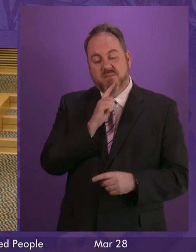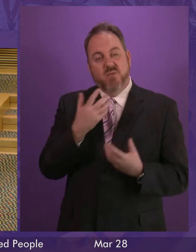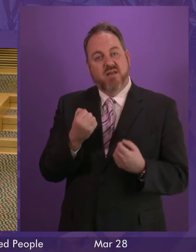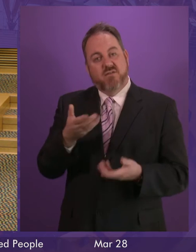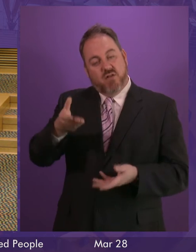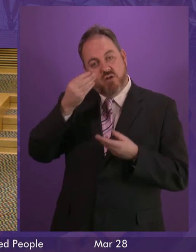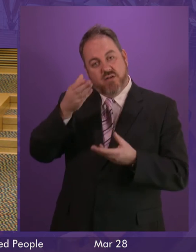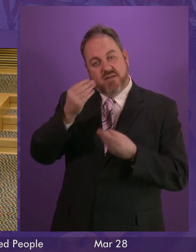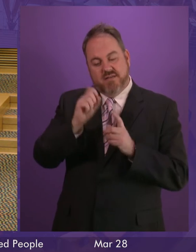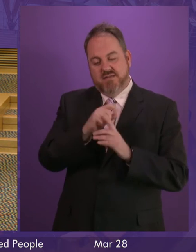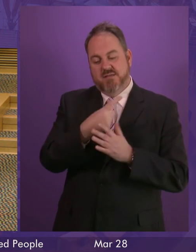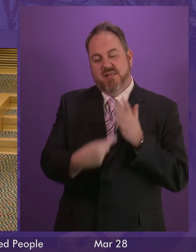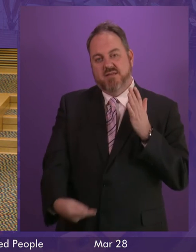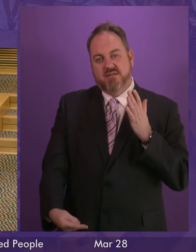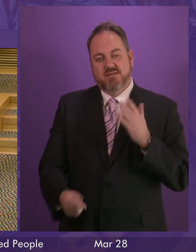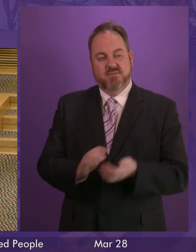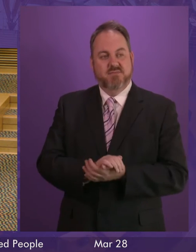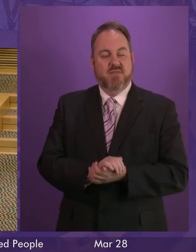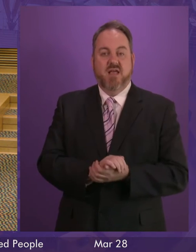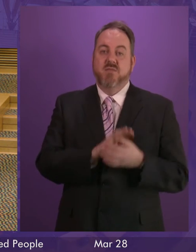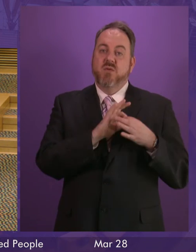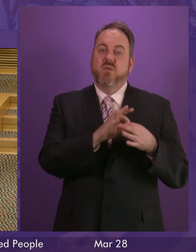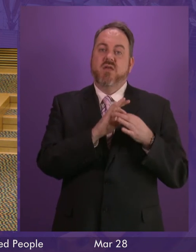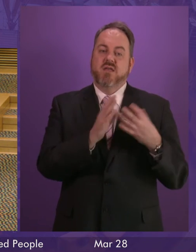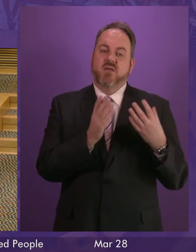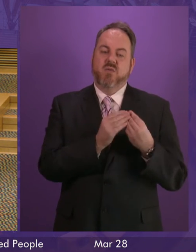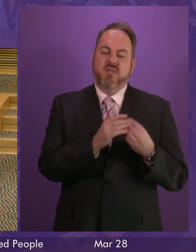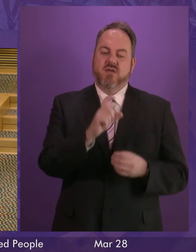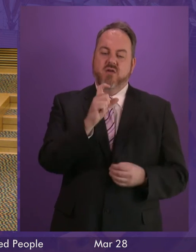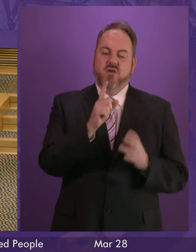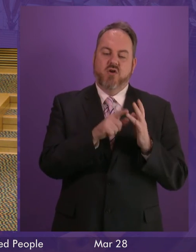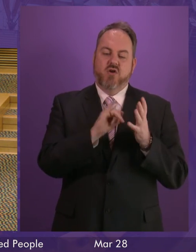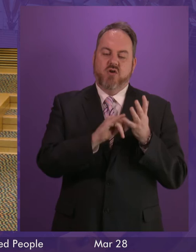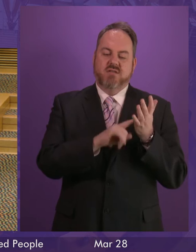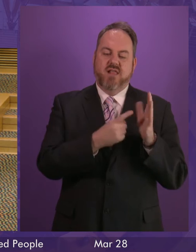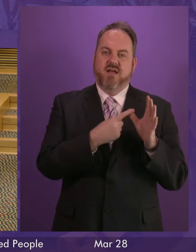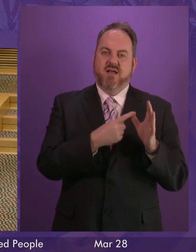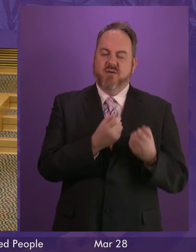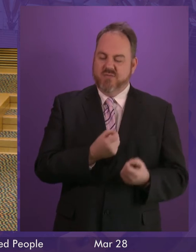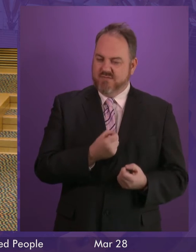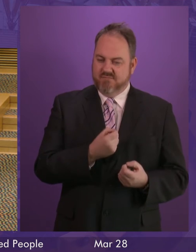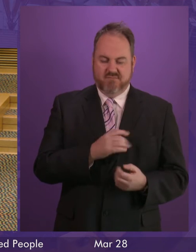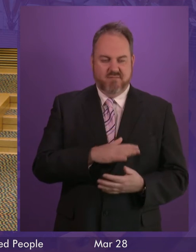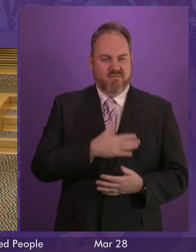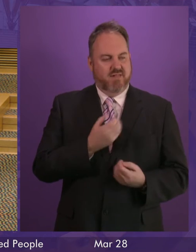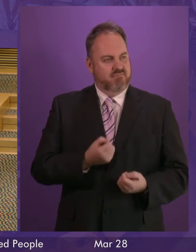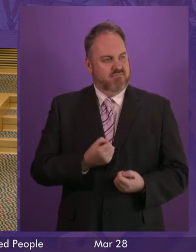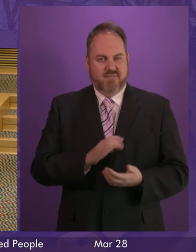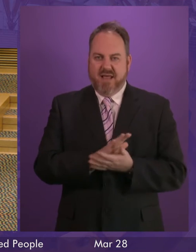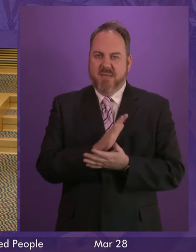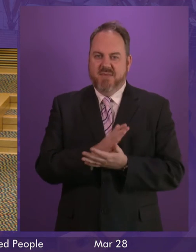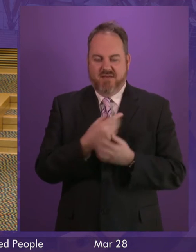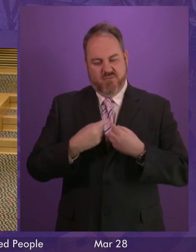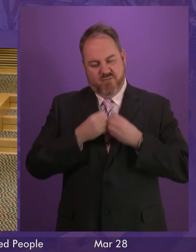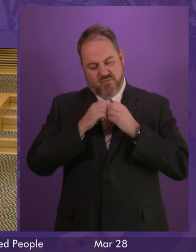Last week, with my colleague Claire Hawkey and Kosla, it was an absolute joy to launch our exciting, refreshed framework in learning